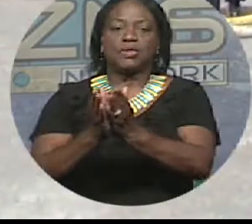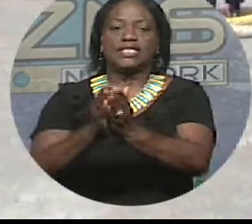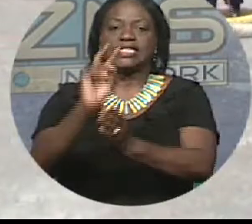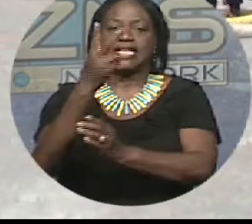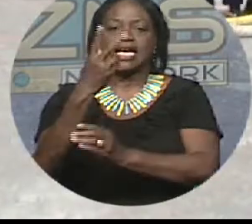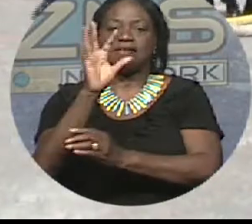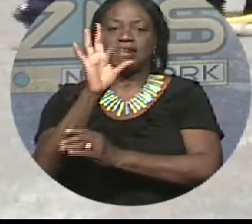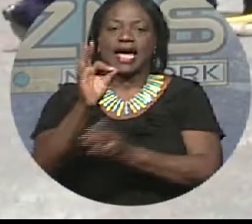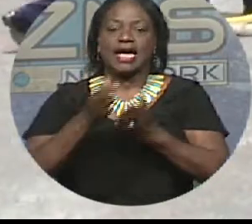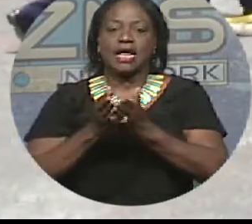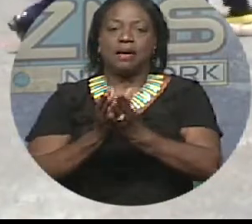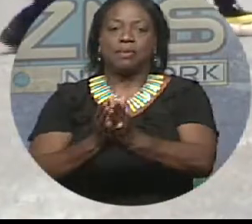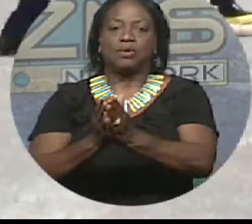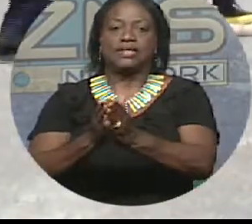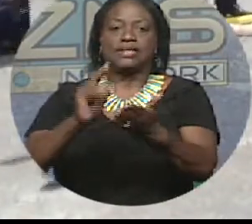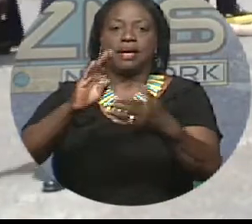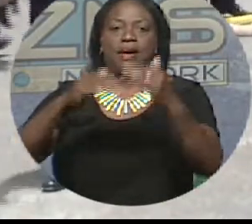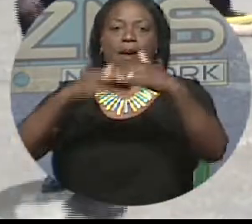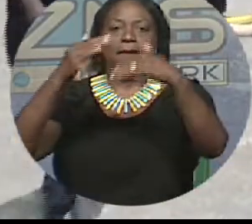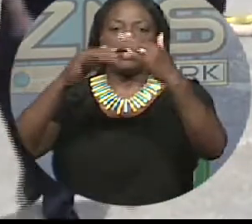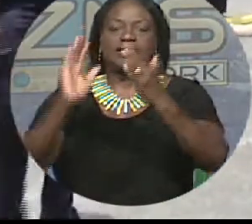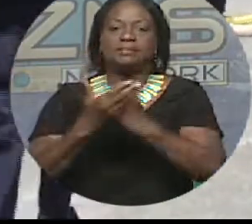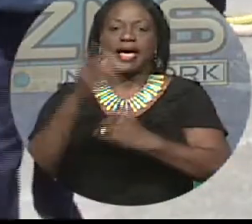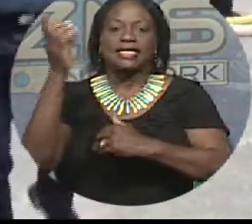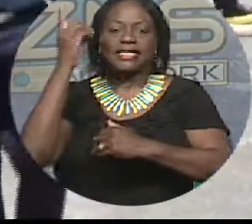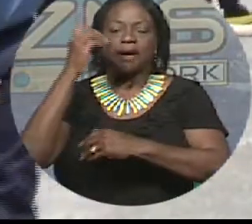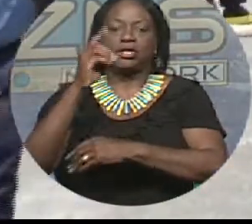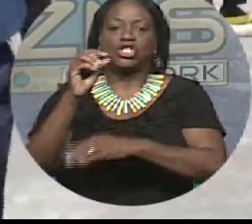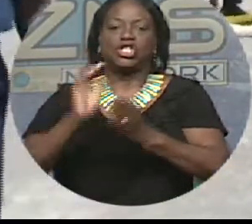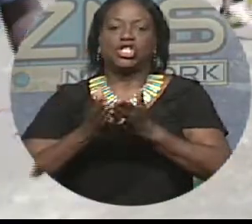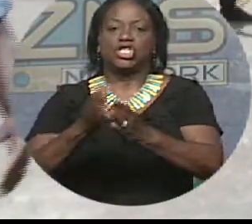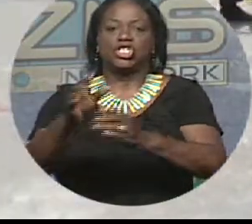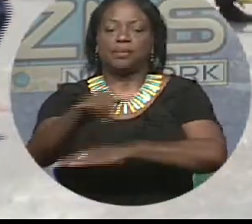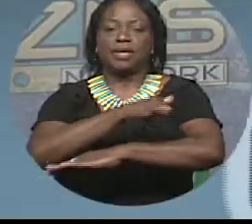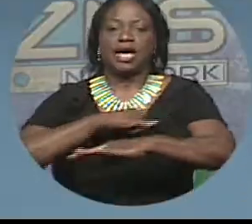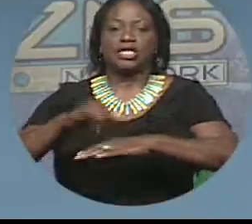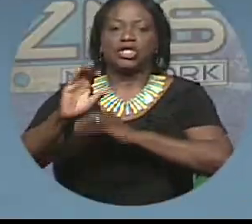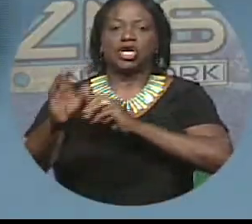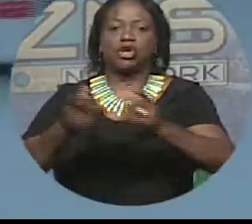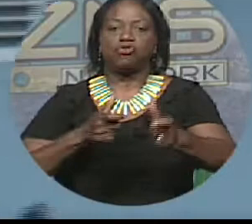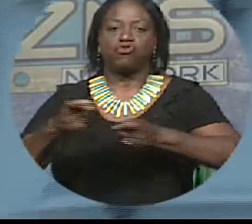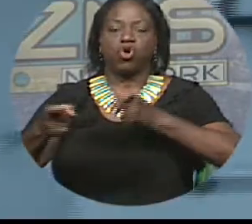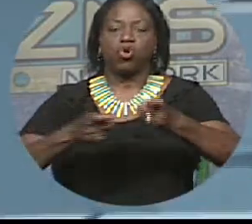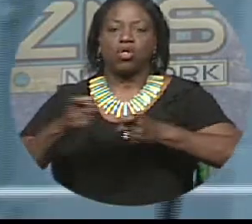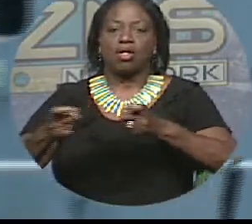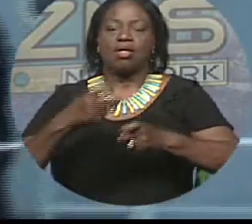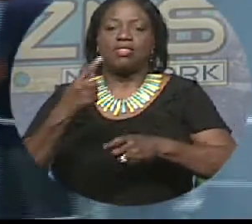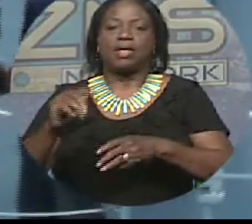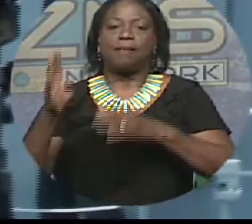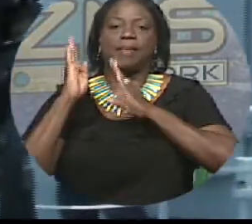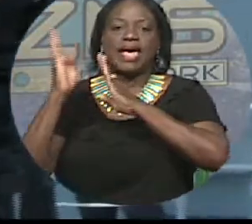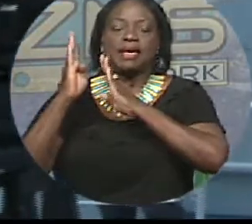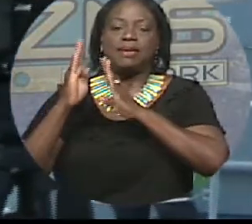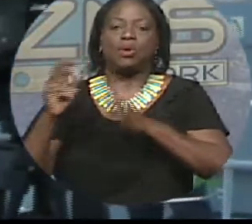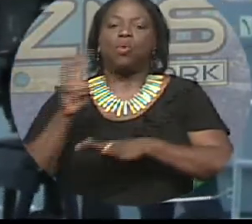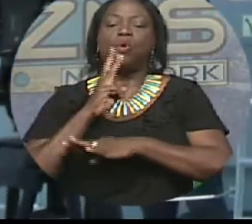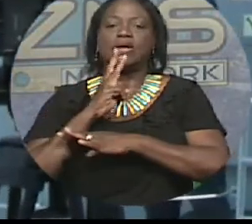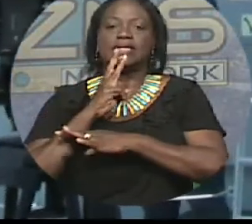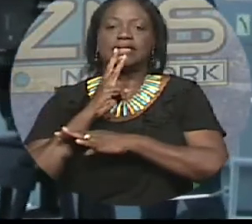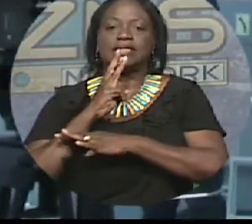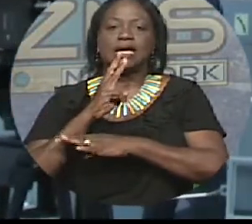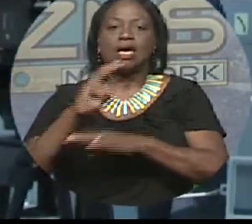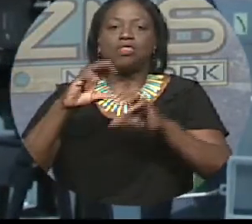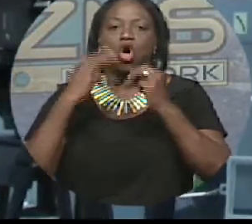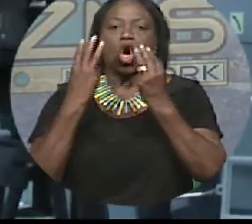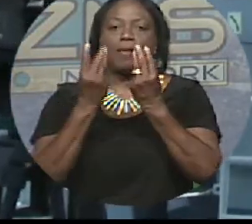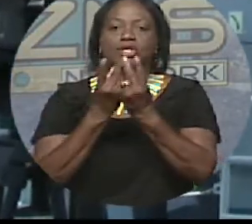vessels constructed by Diamond Shipyards to increase patrol of the country's waters. Commodore Roderick Bowe says the last time